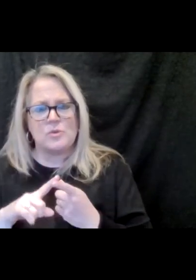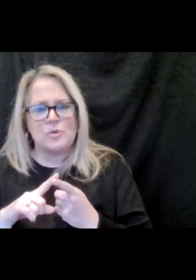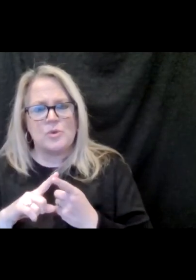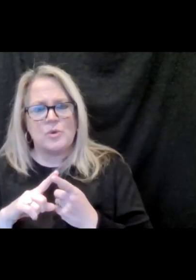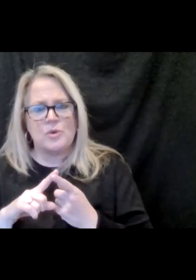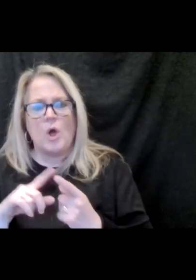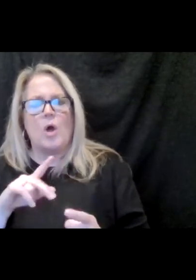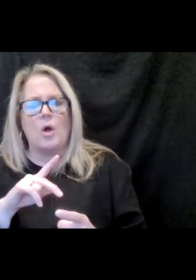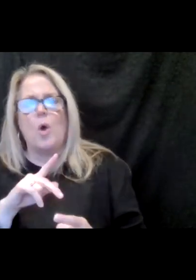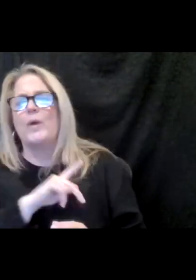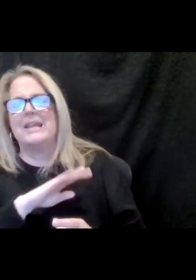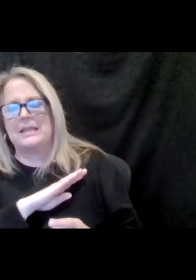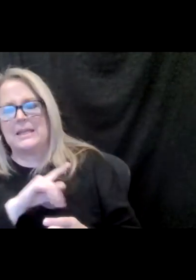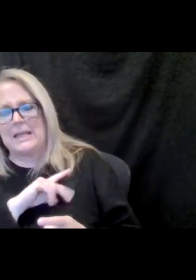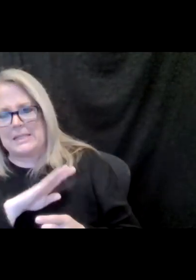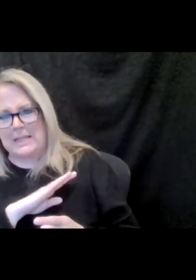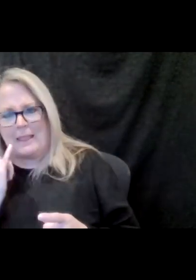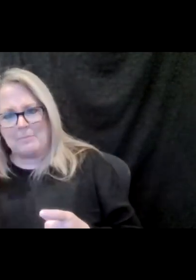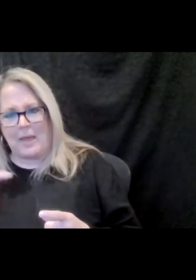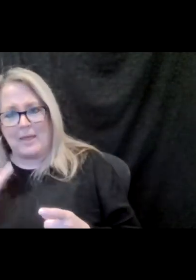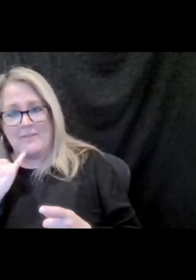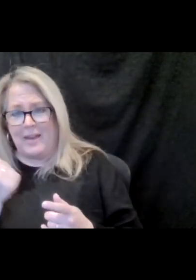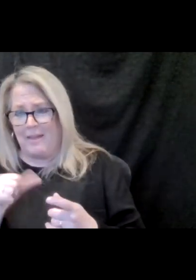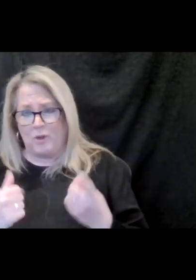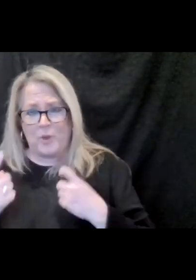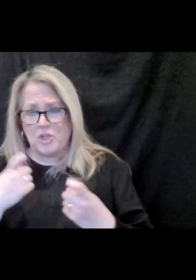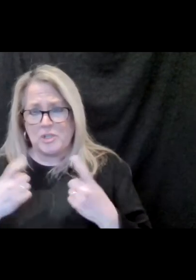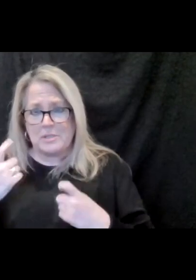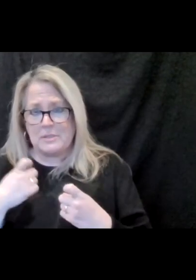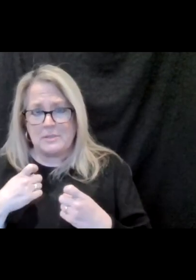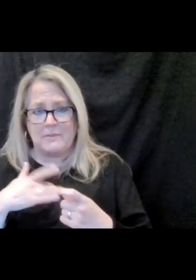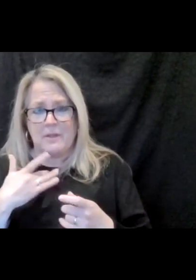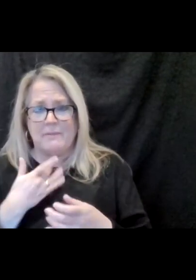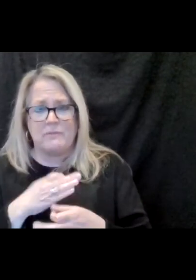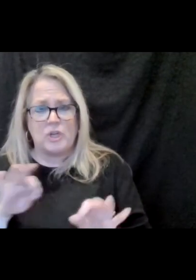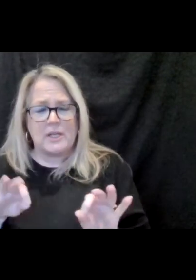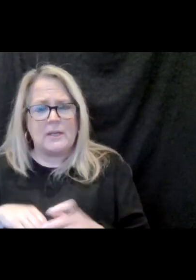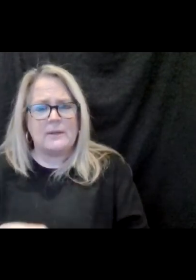But anyways, if there are any other questions, feel free.